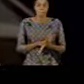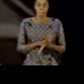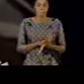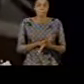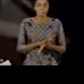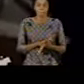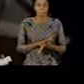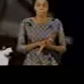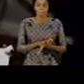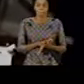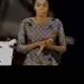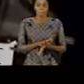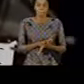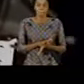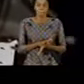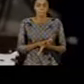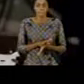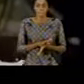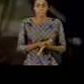Sing with me.